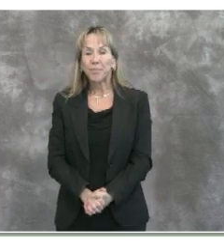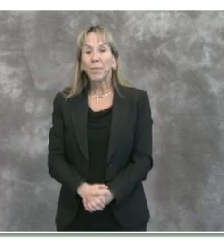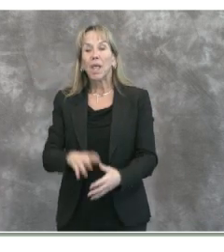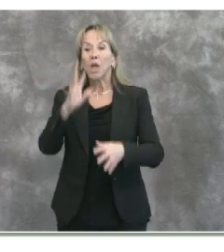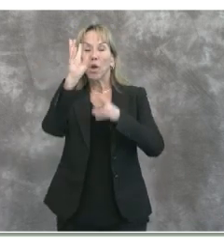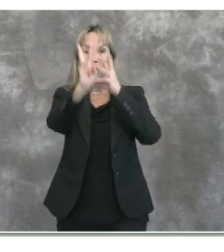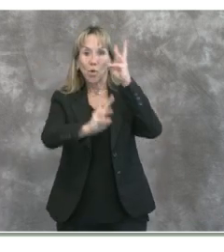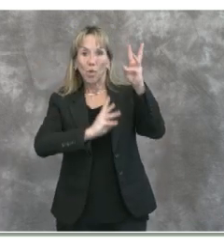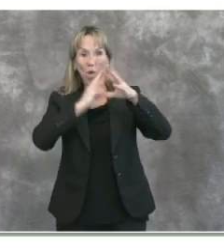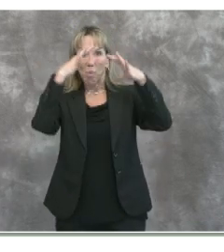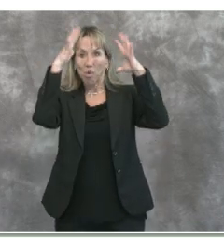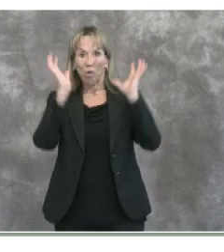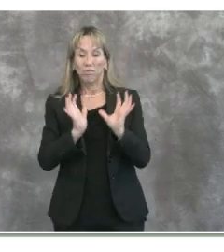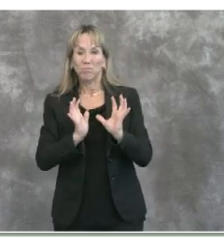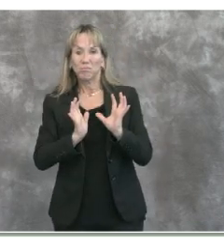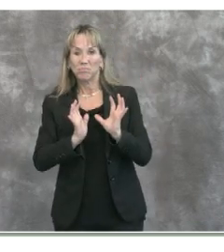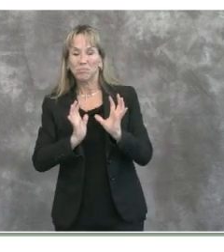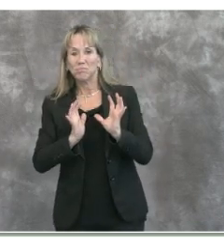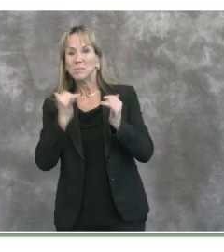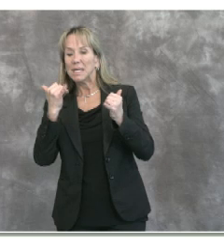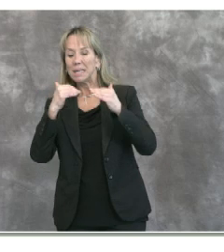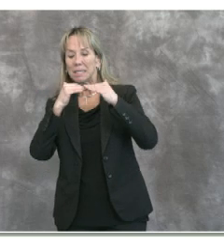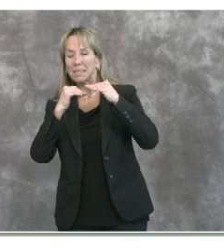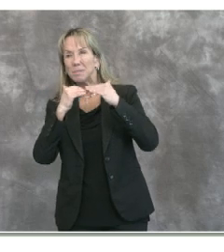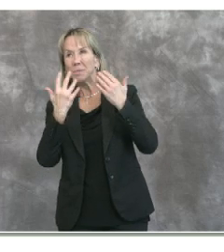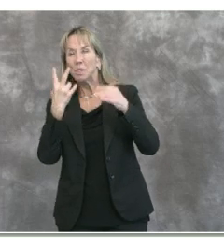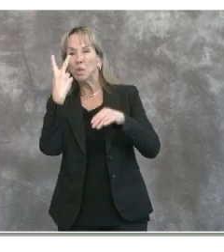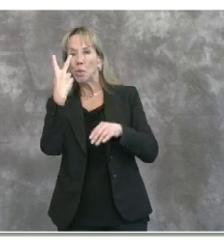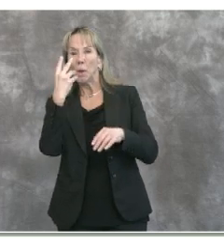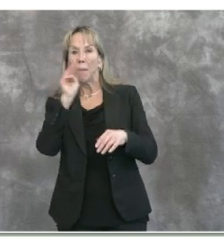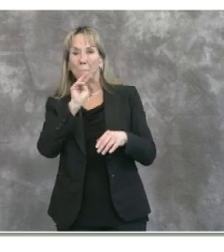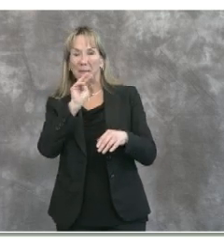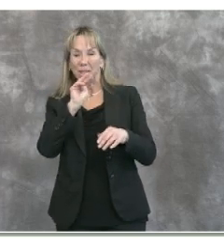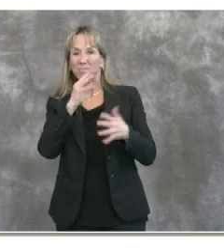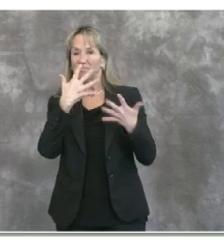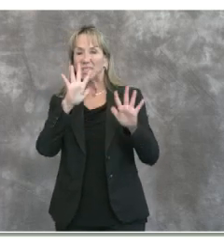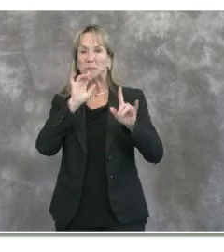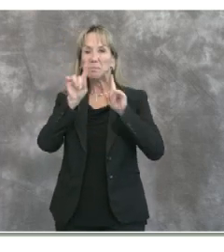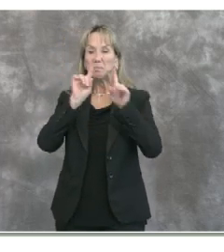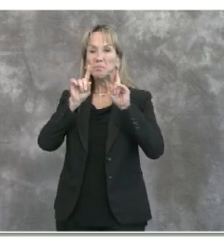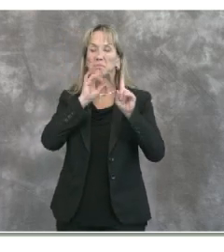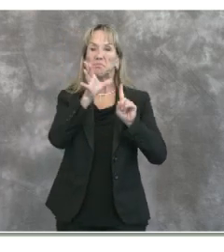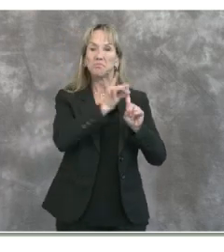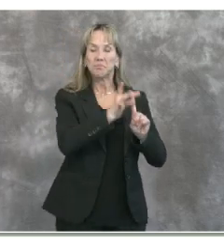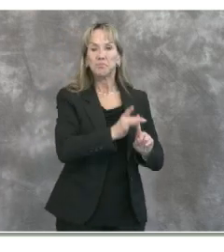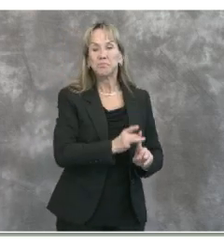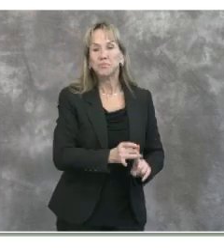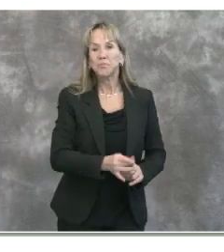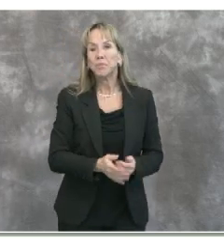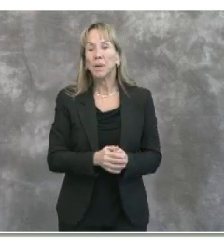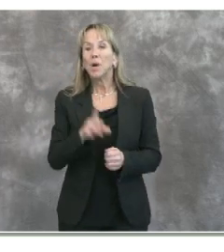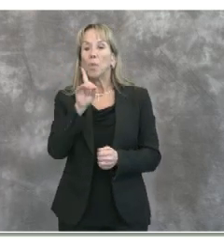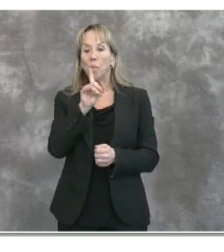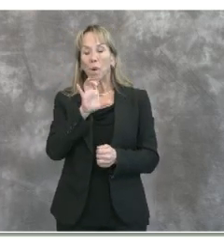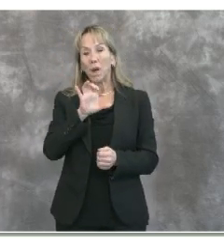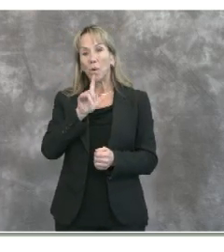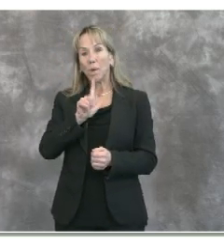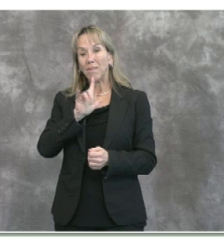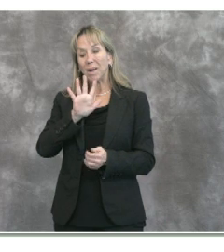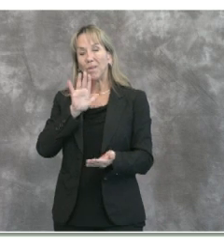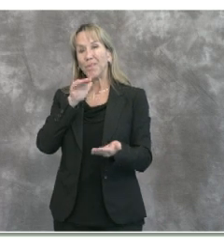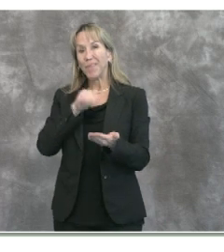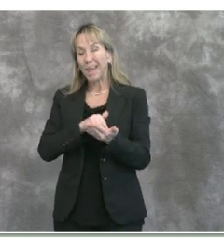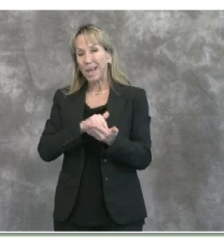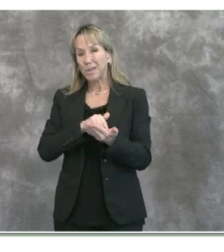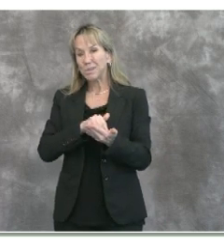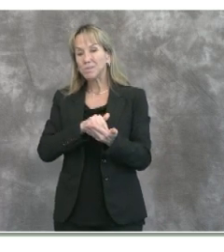the global situation, just under 2 million cases have been reported worldwide, and just under